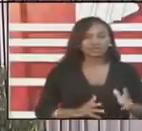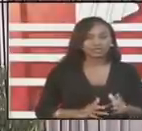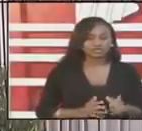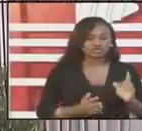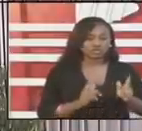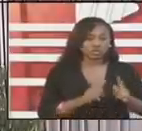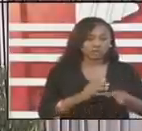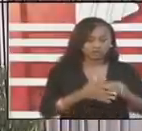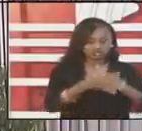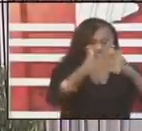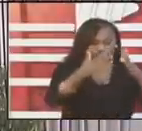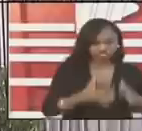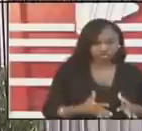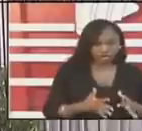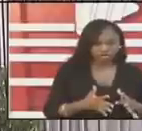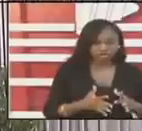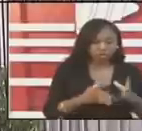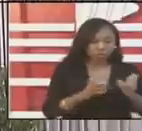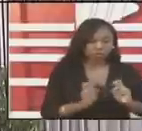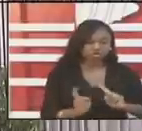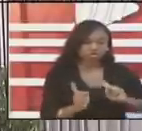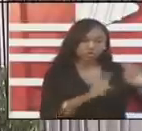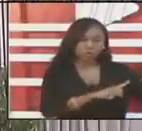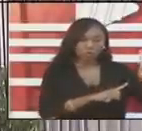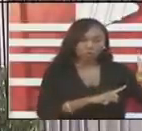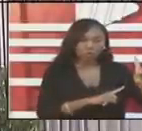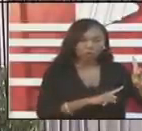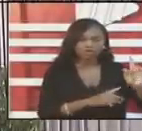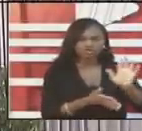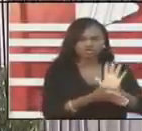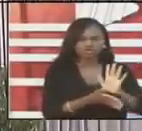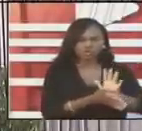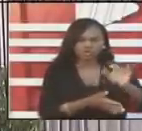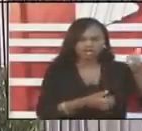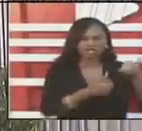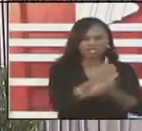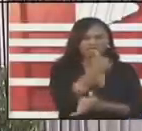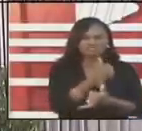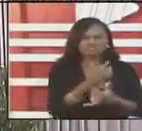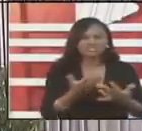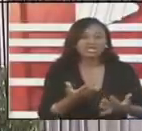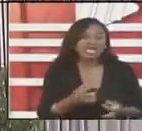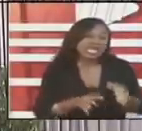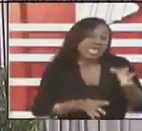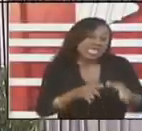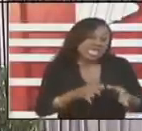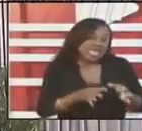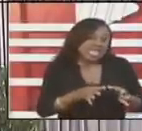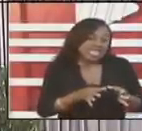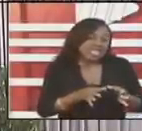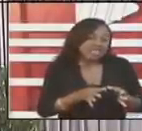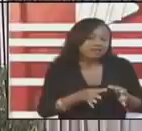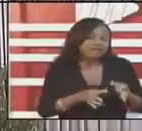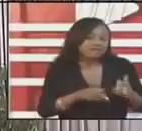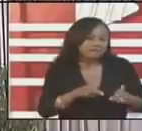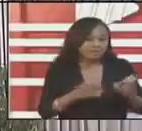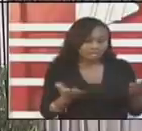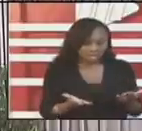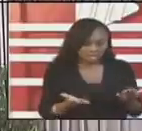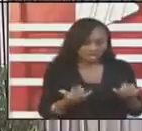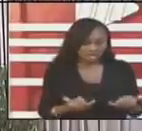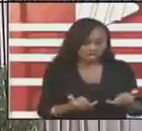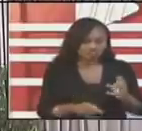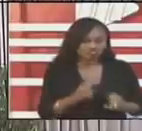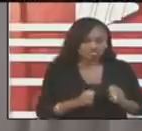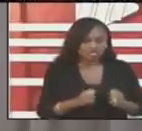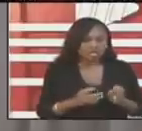Returning students. No, I mean, I think you're asking about the process if persons want to return out of the country, and I think the process